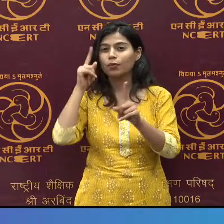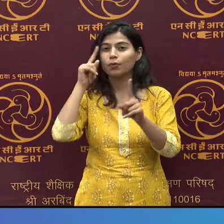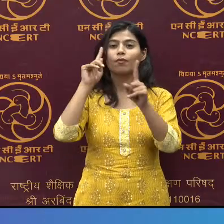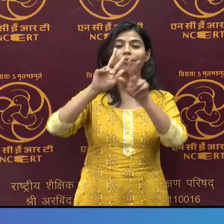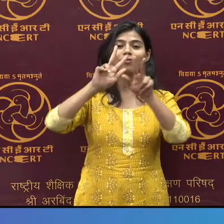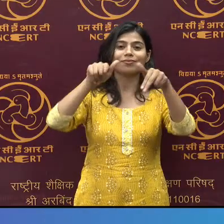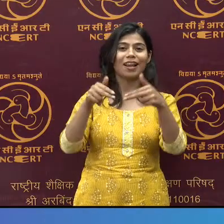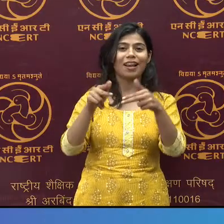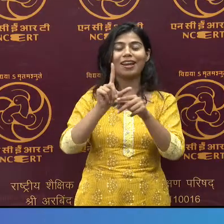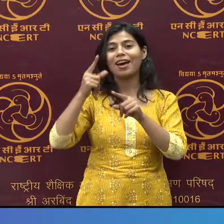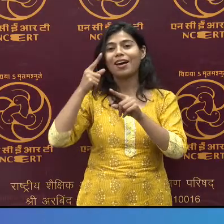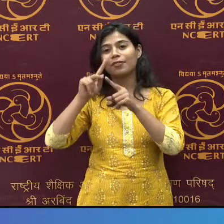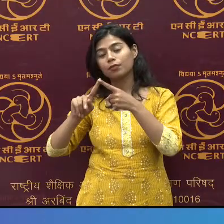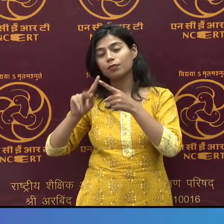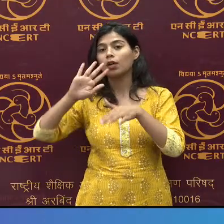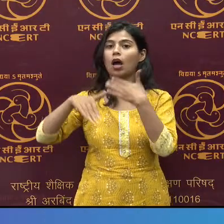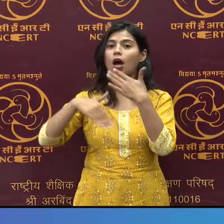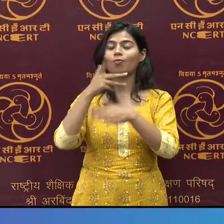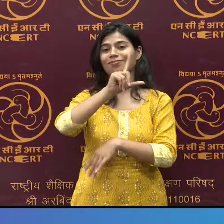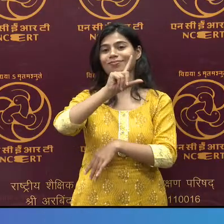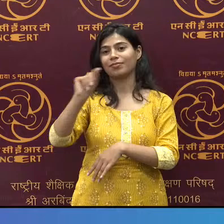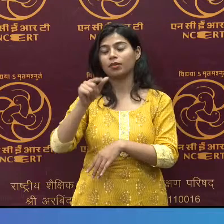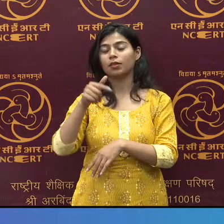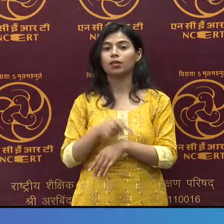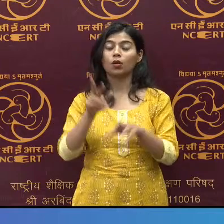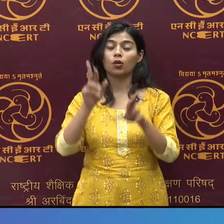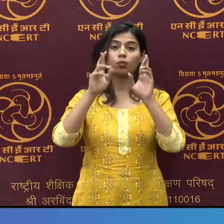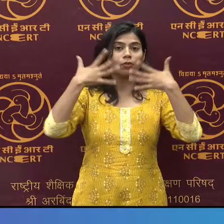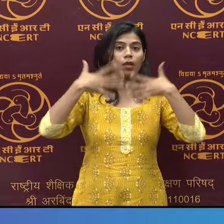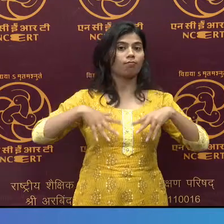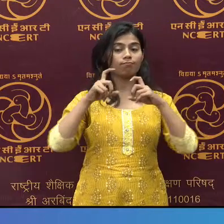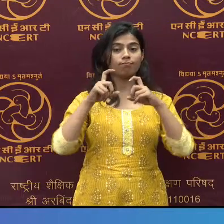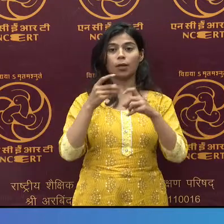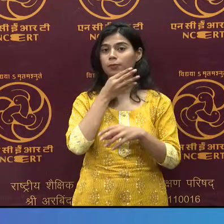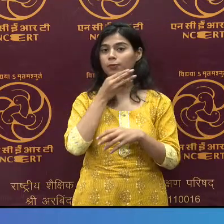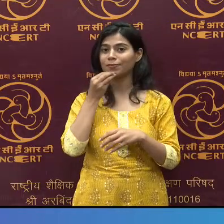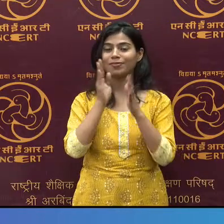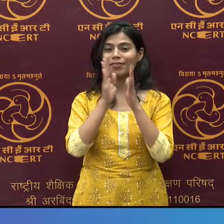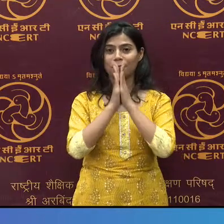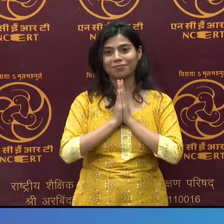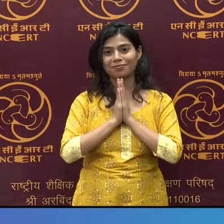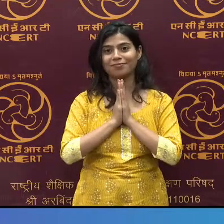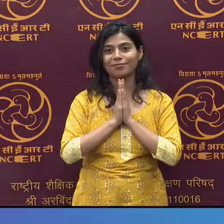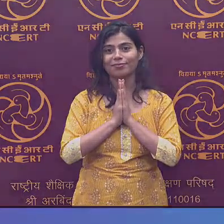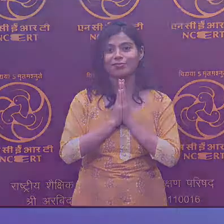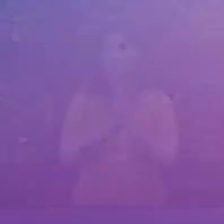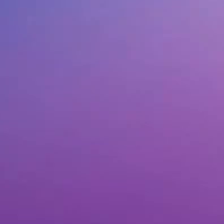interactive sessions next week. Till then, take very good care of yourselves. Namaskar.